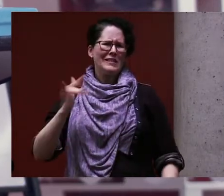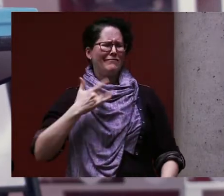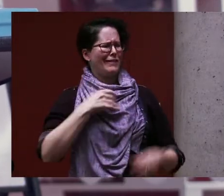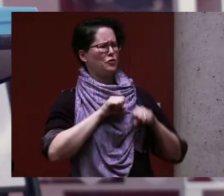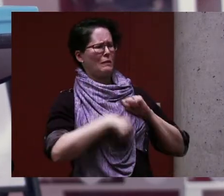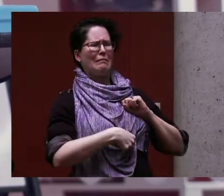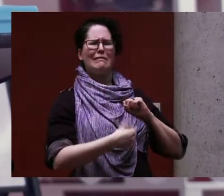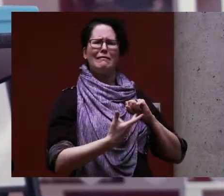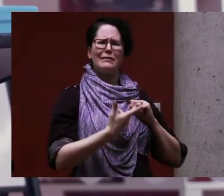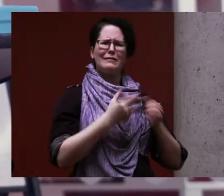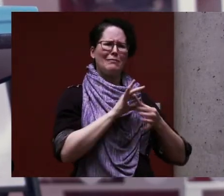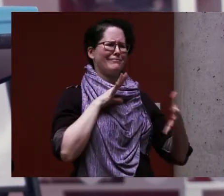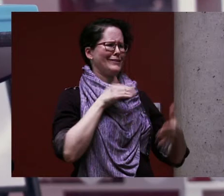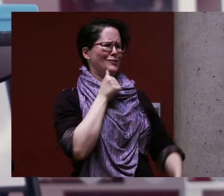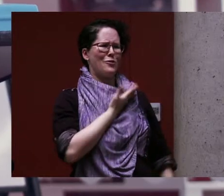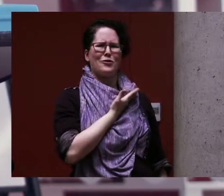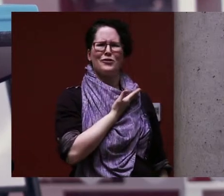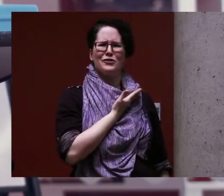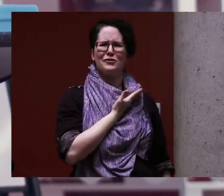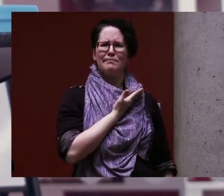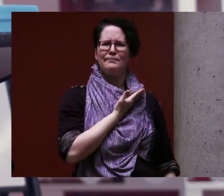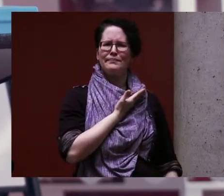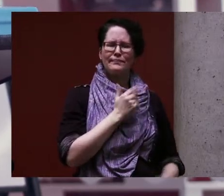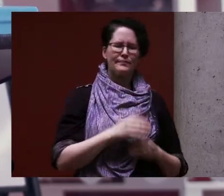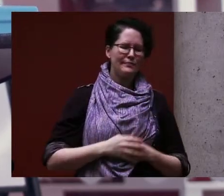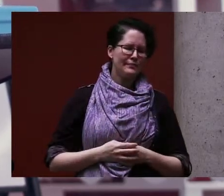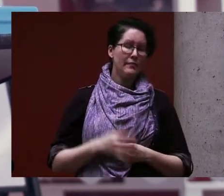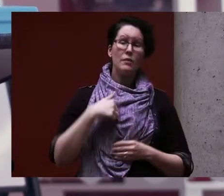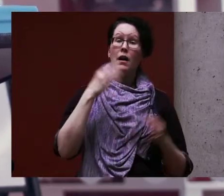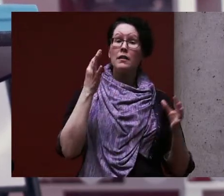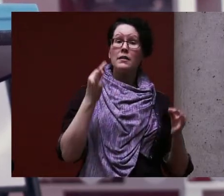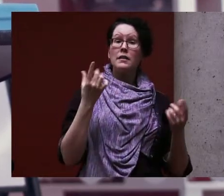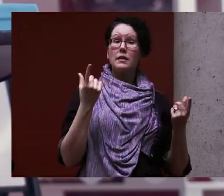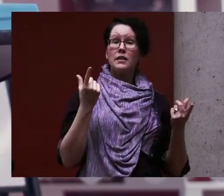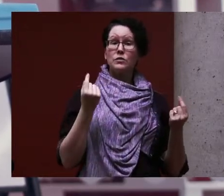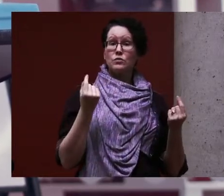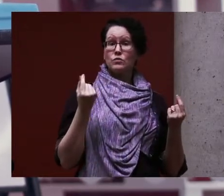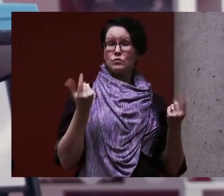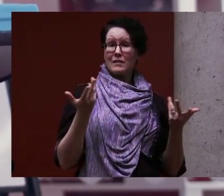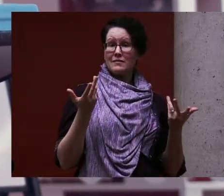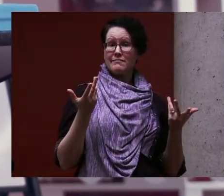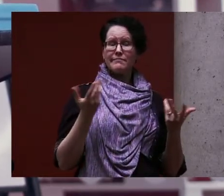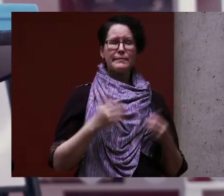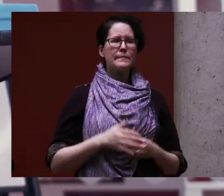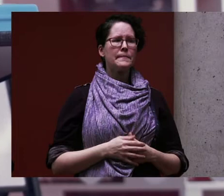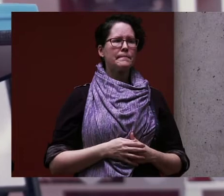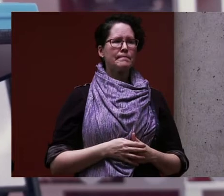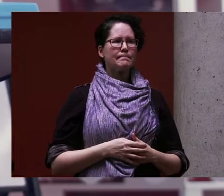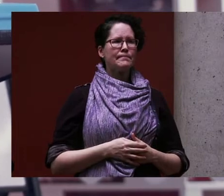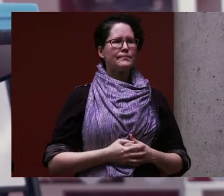daughter in a way. So I decided that I couldn't go into